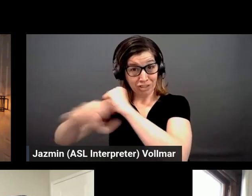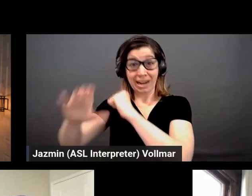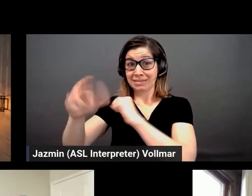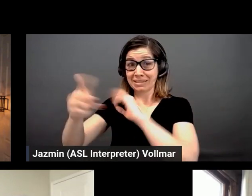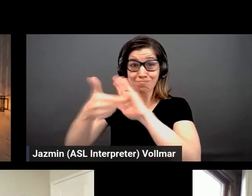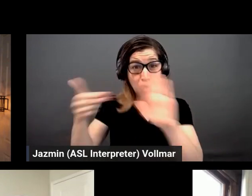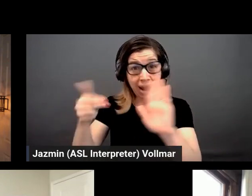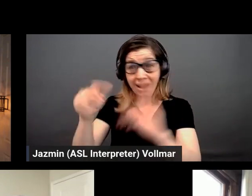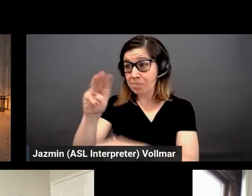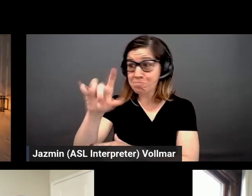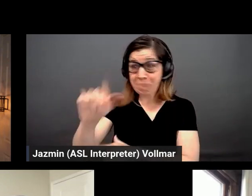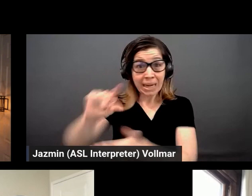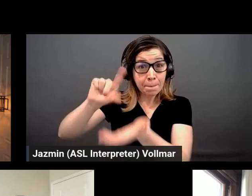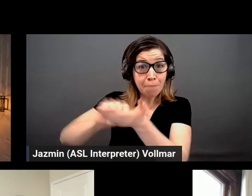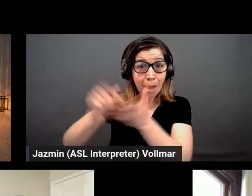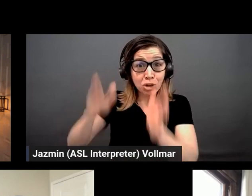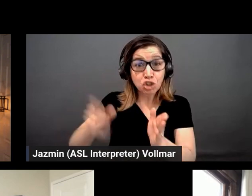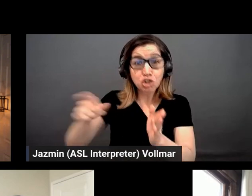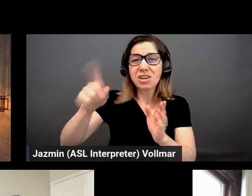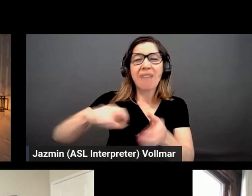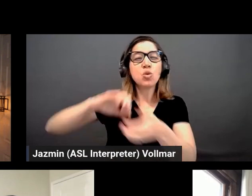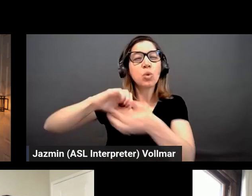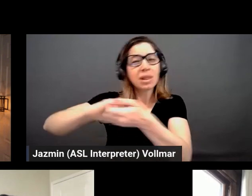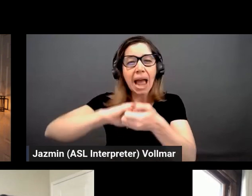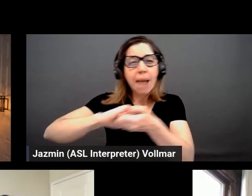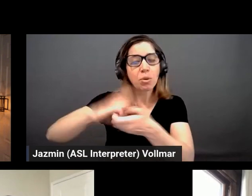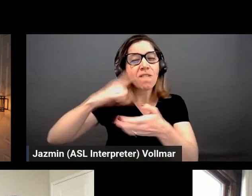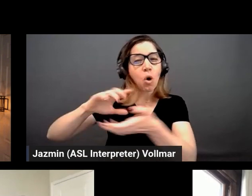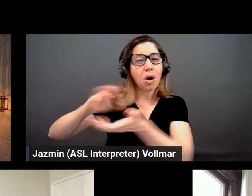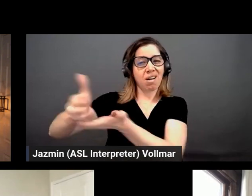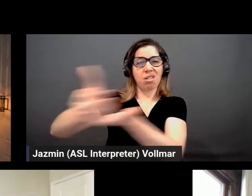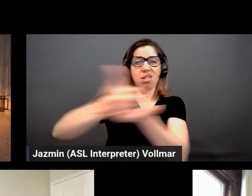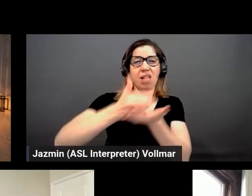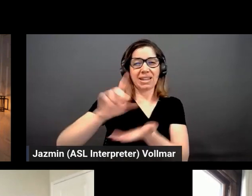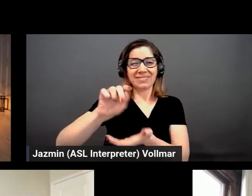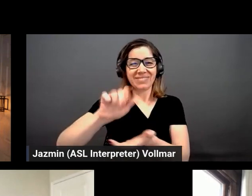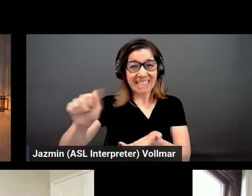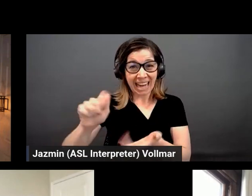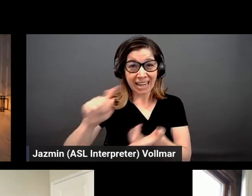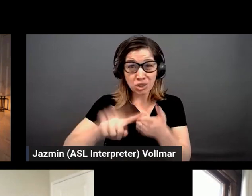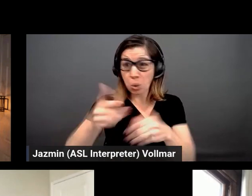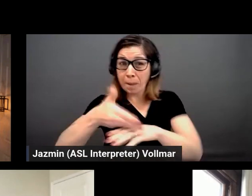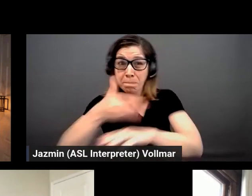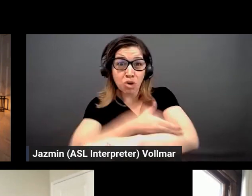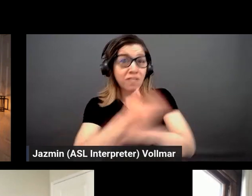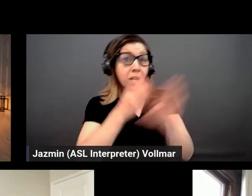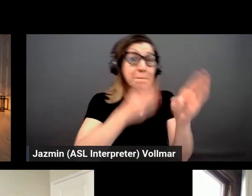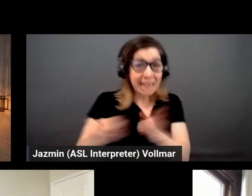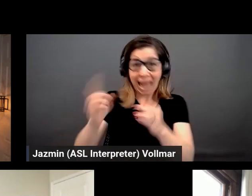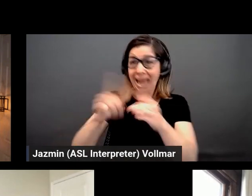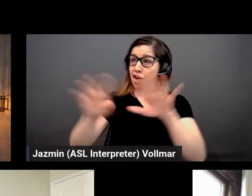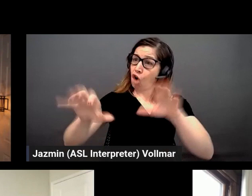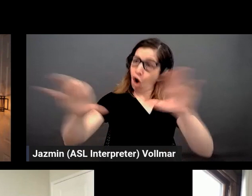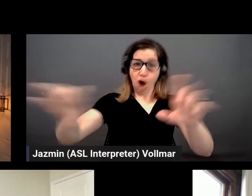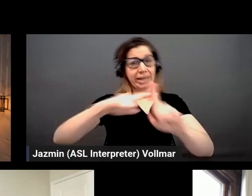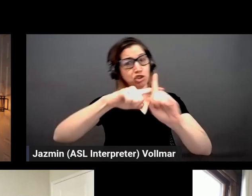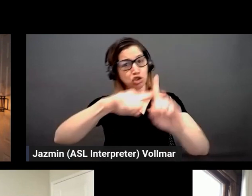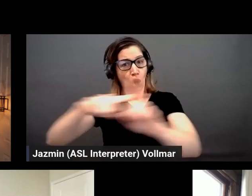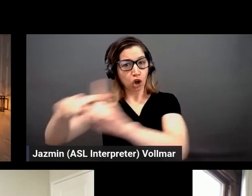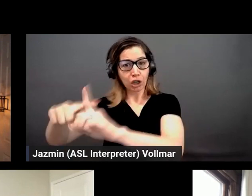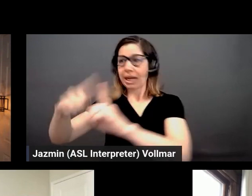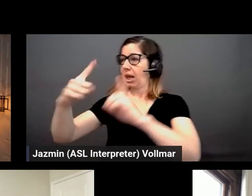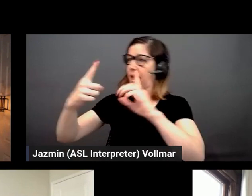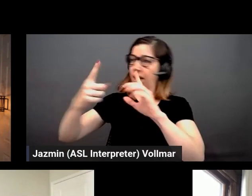for example, need to collaborate on collective data to improve things like planning or audience targeting and measurement to make